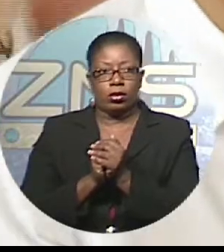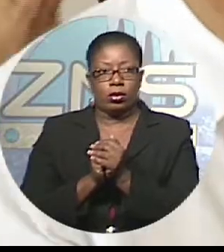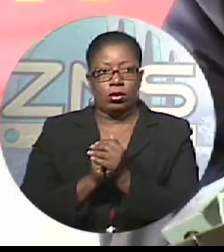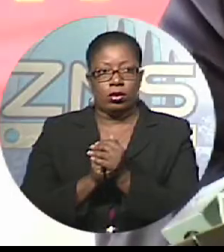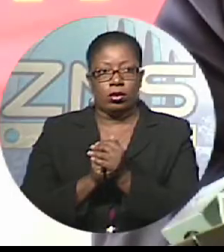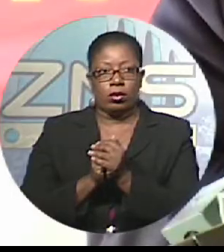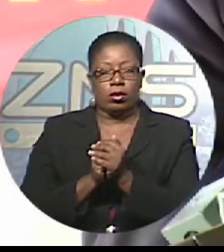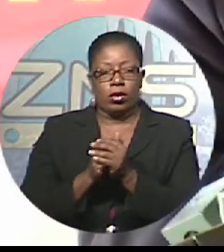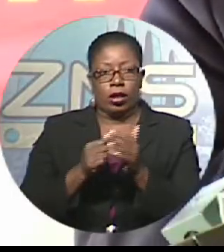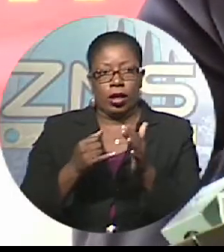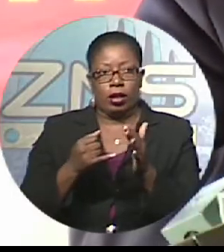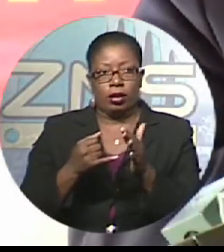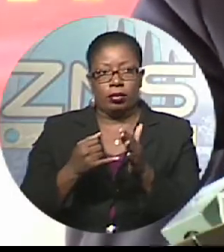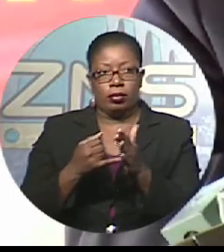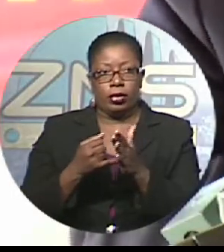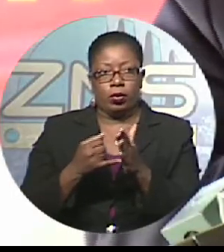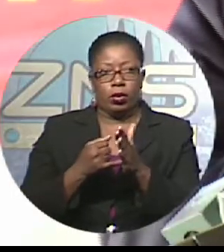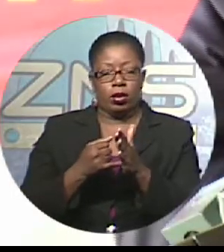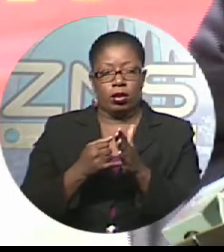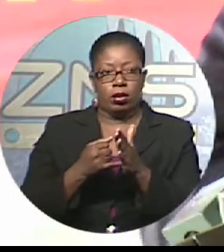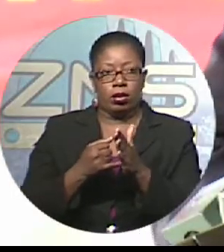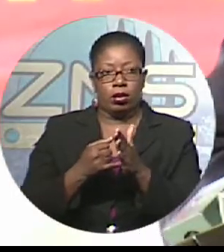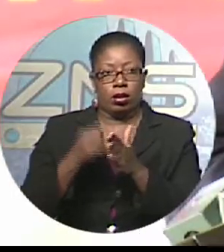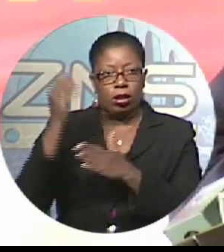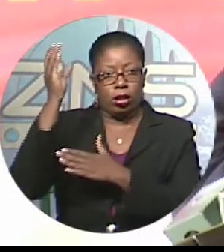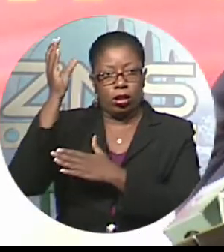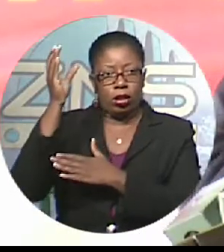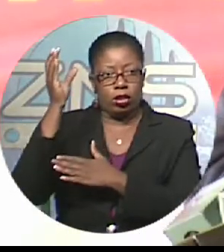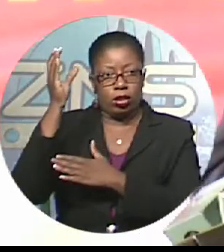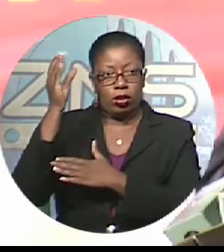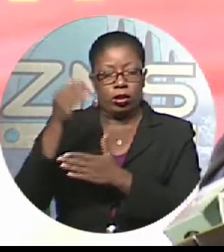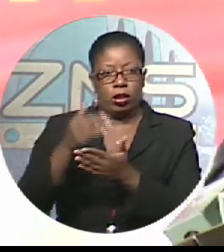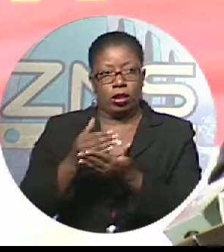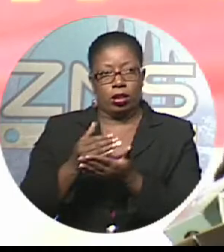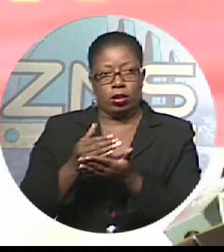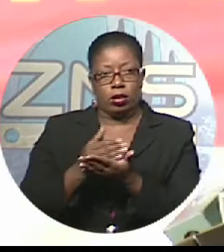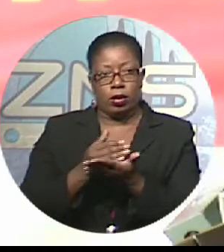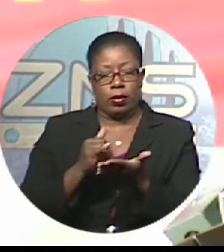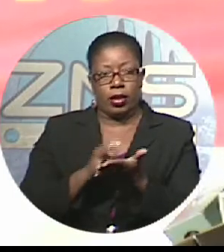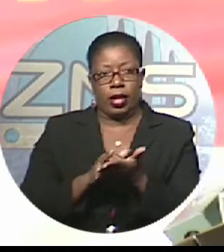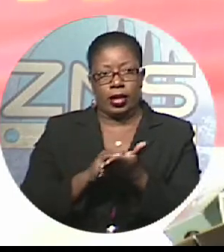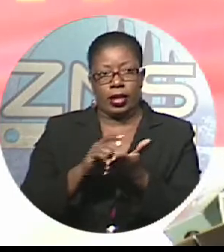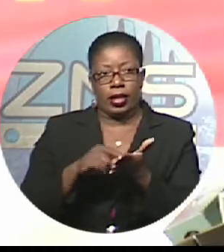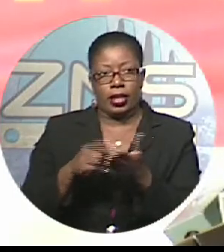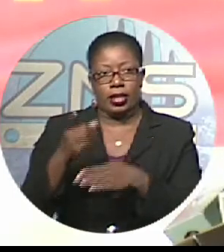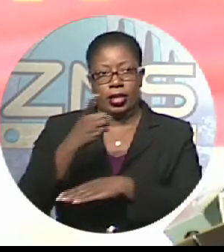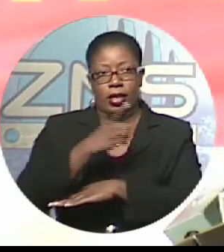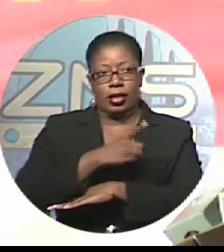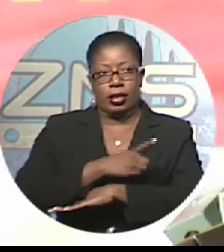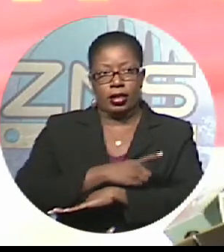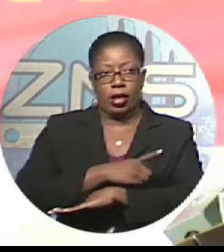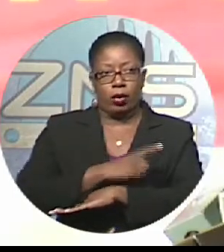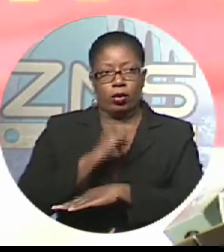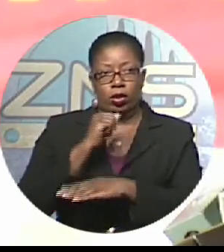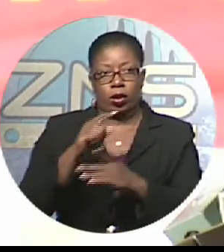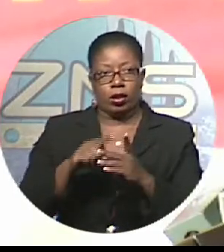was concern or agitation among some of you that this day will not dawn.